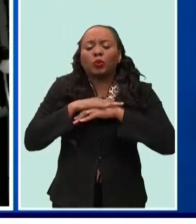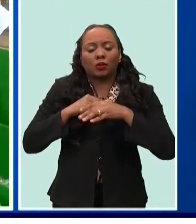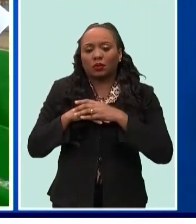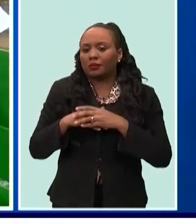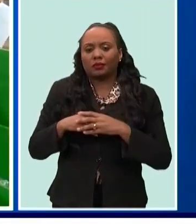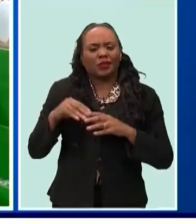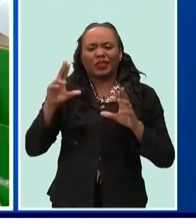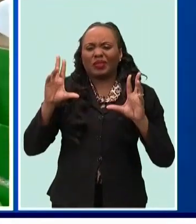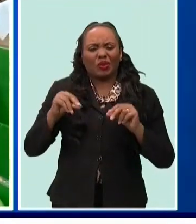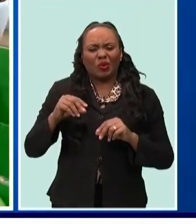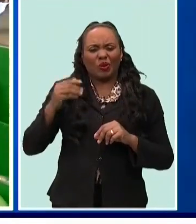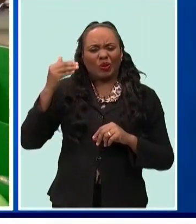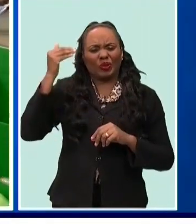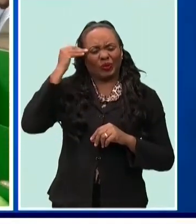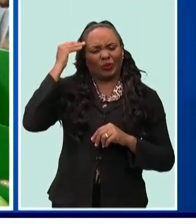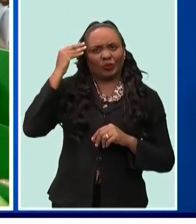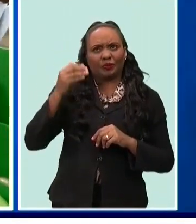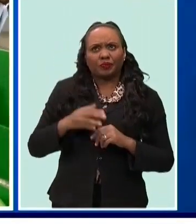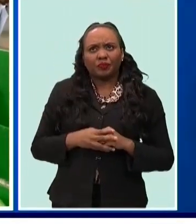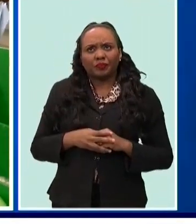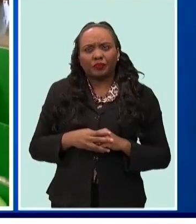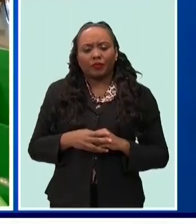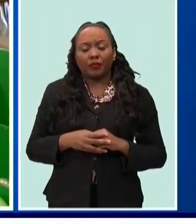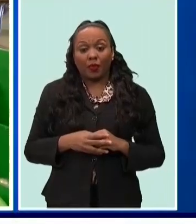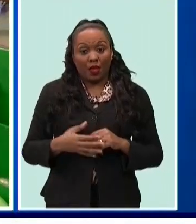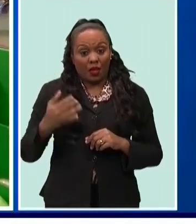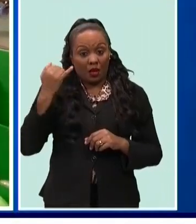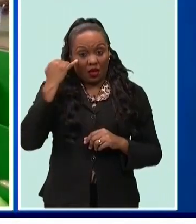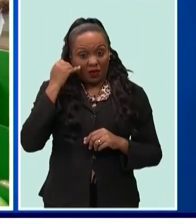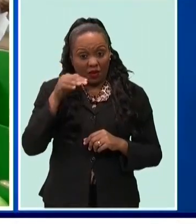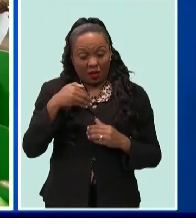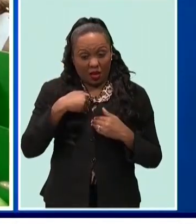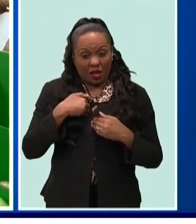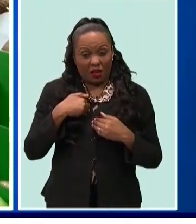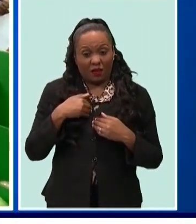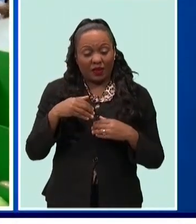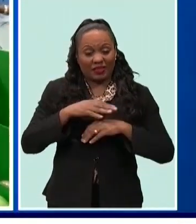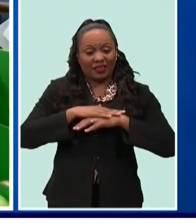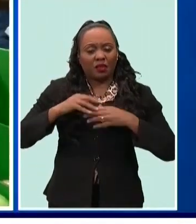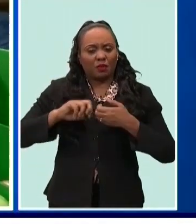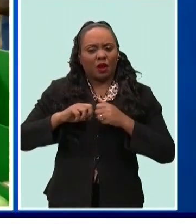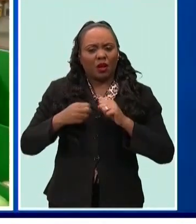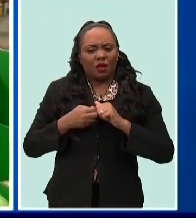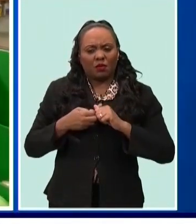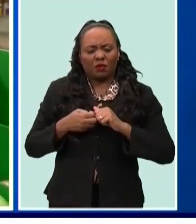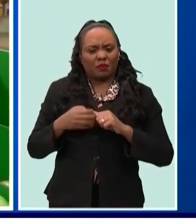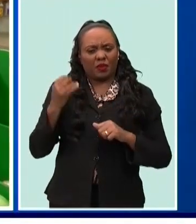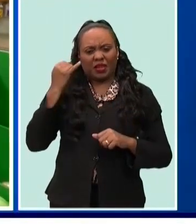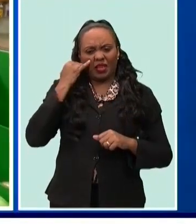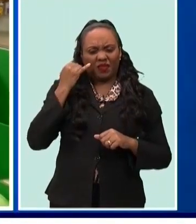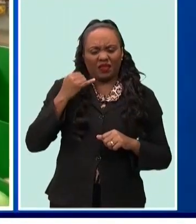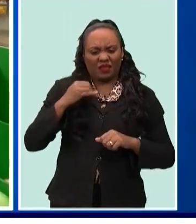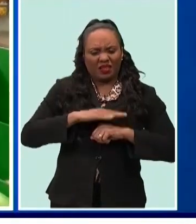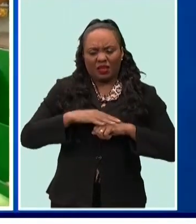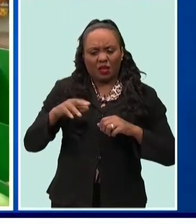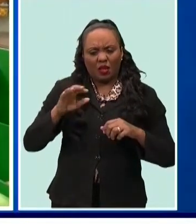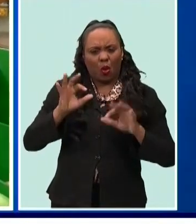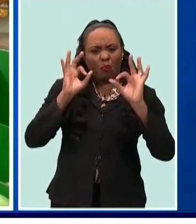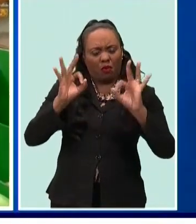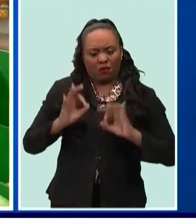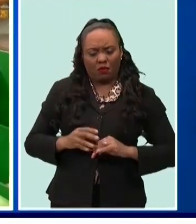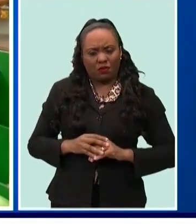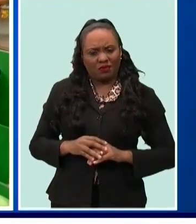beauty. If you have a problem, a skin problem, right, and you want to lighten a bit, no problem. But if your skin is perfect, like God made it, I feel